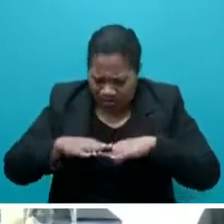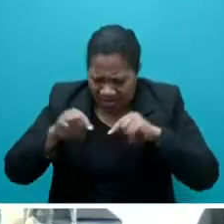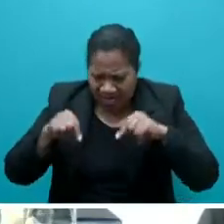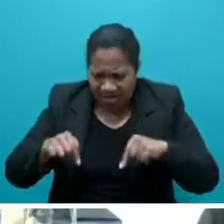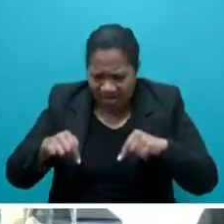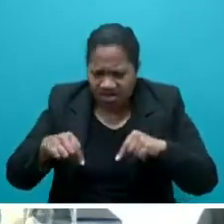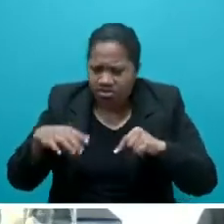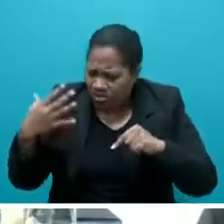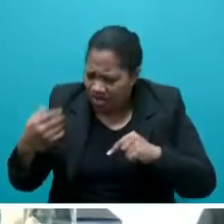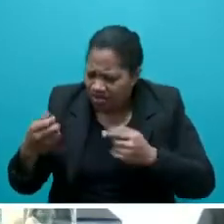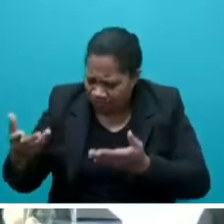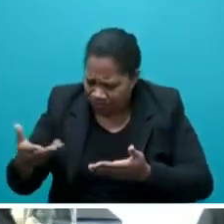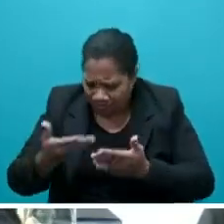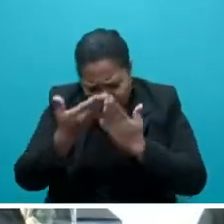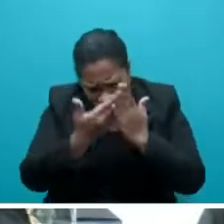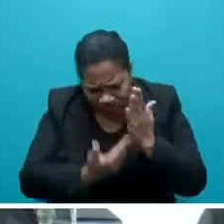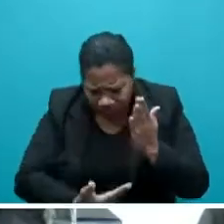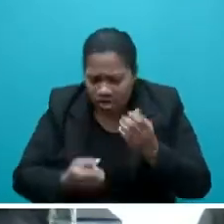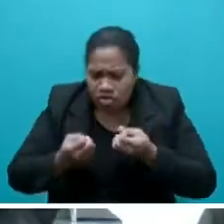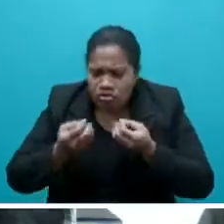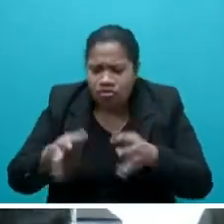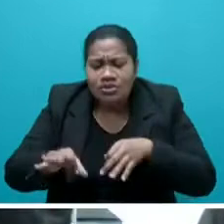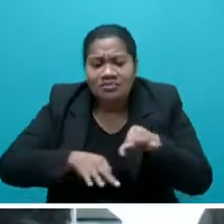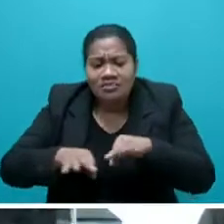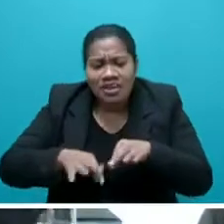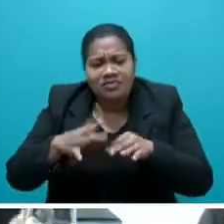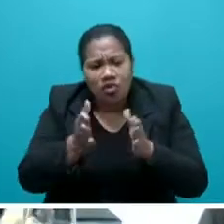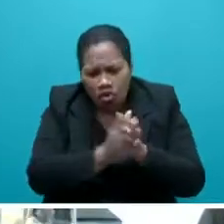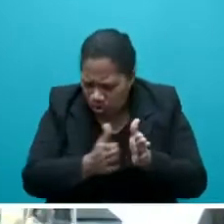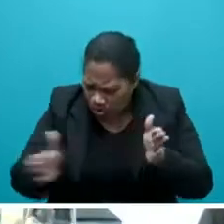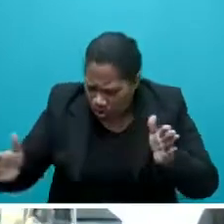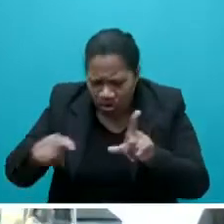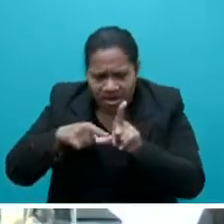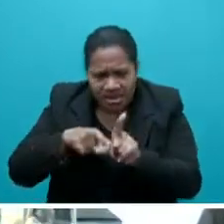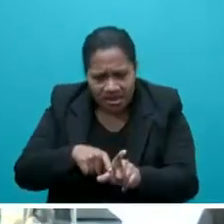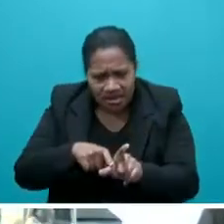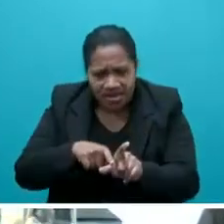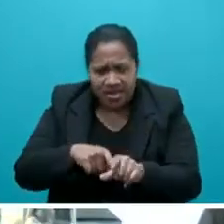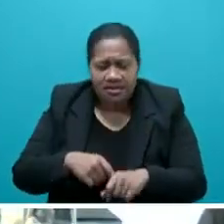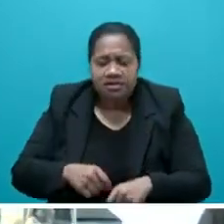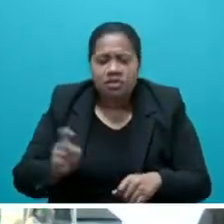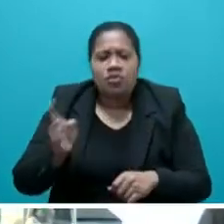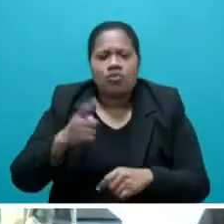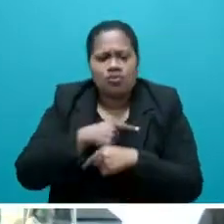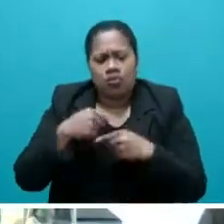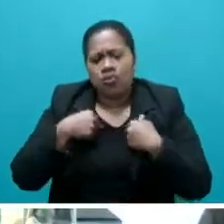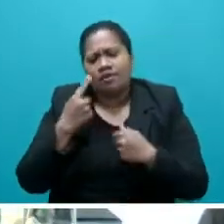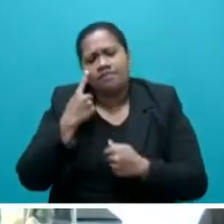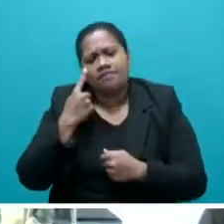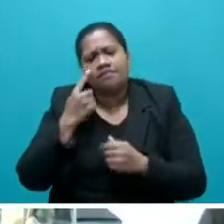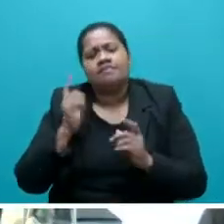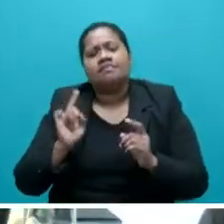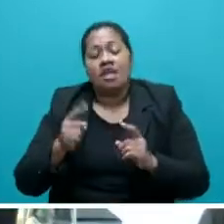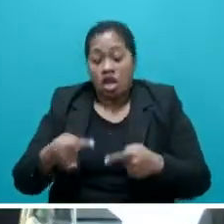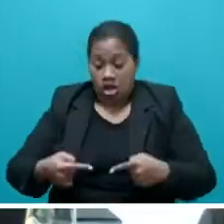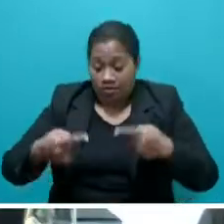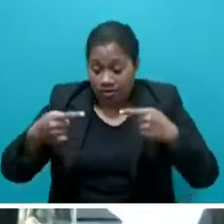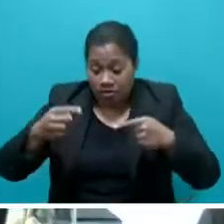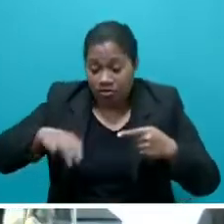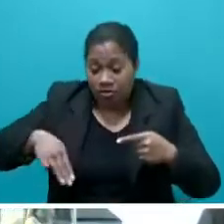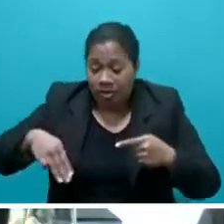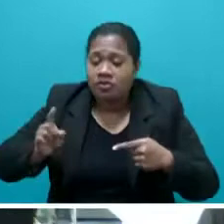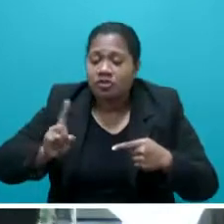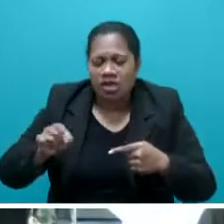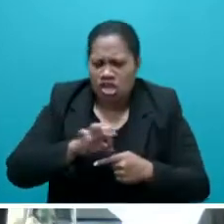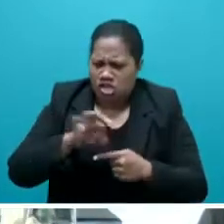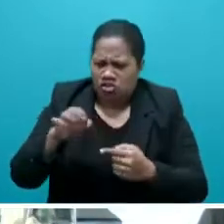statement laying out government's plans for the year. Mr. Speaker, sir, but what we have seen is that the opposition members have not only